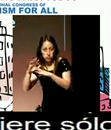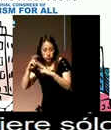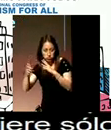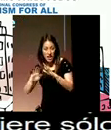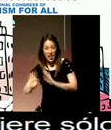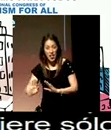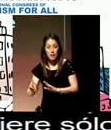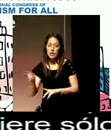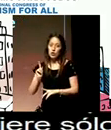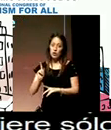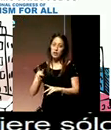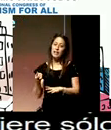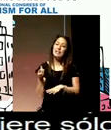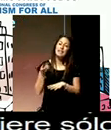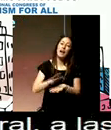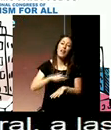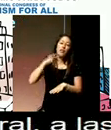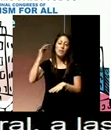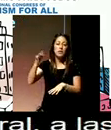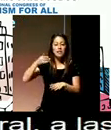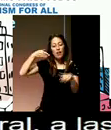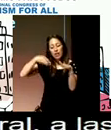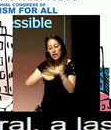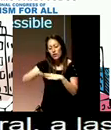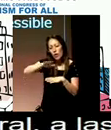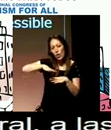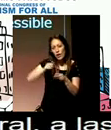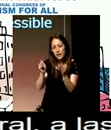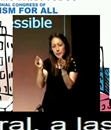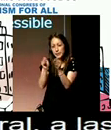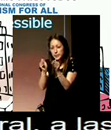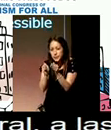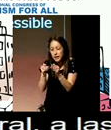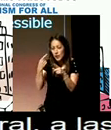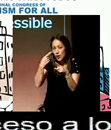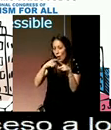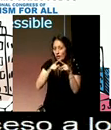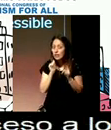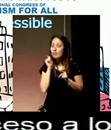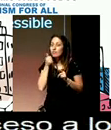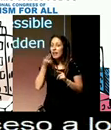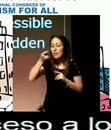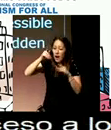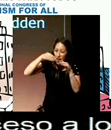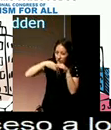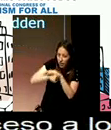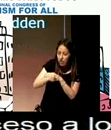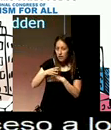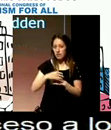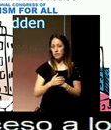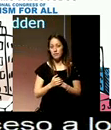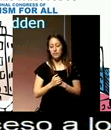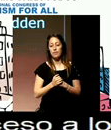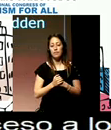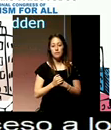rooms and places, the more hidden and secret spaces in the towns and the cities. I